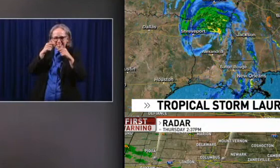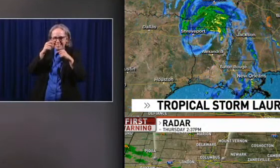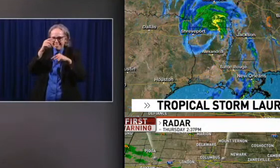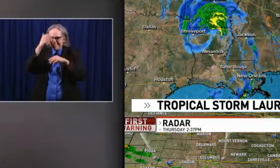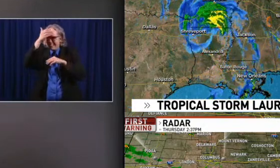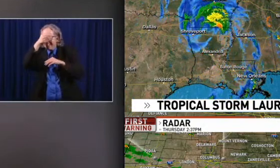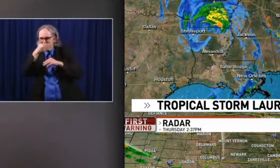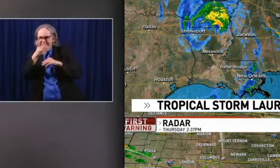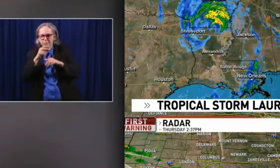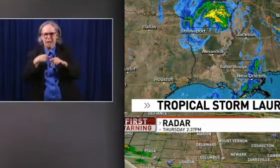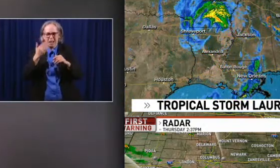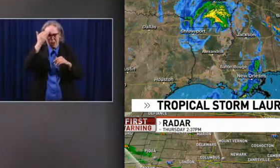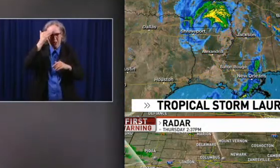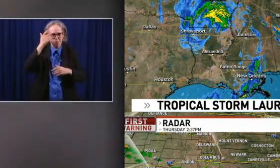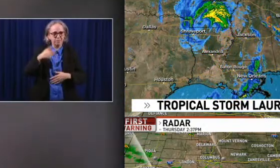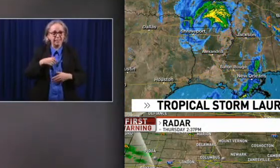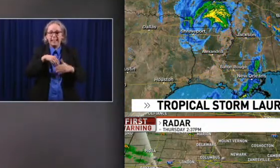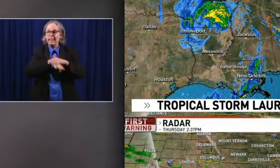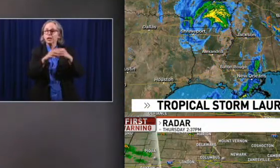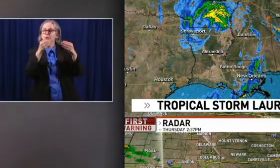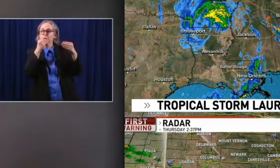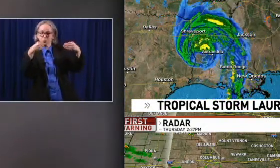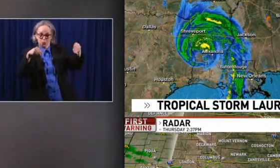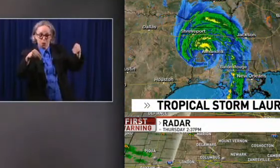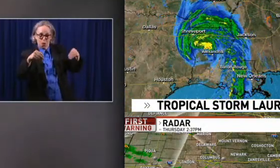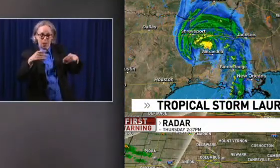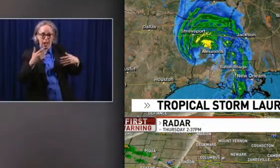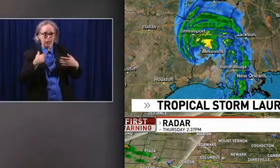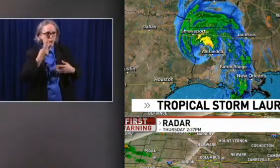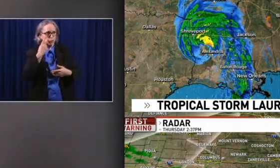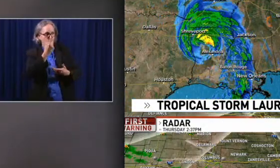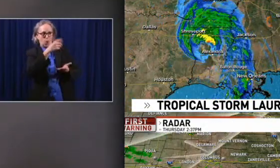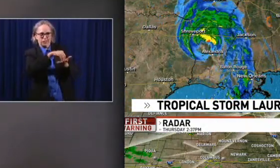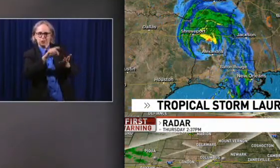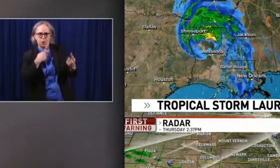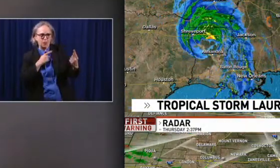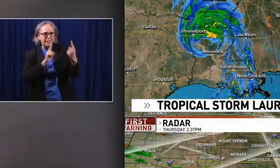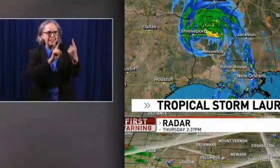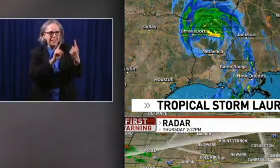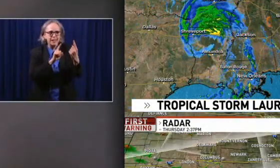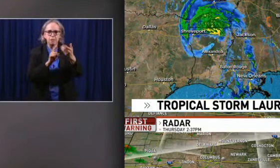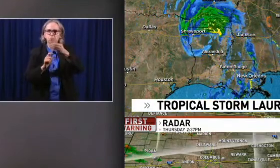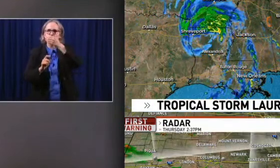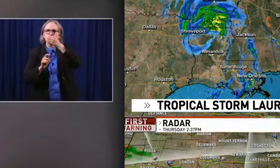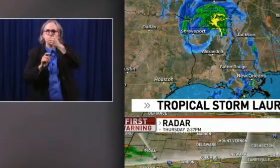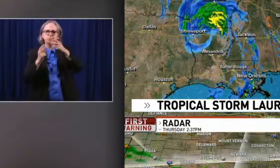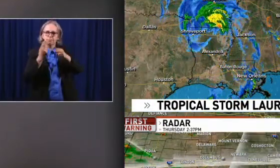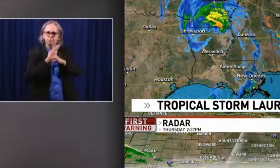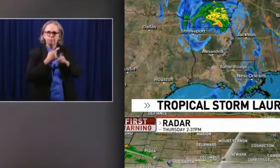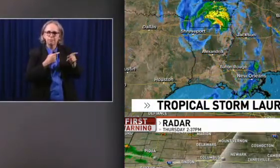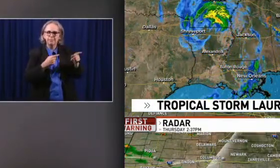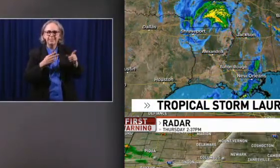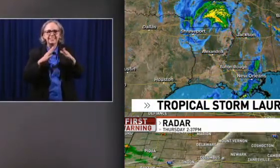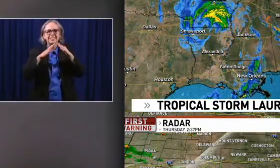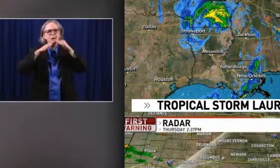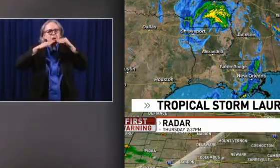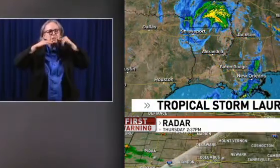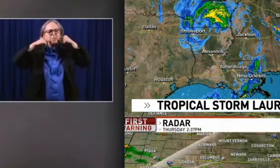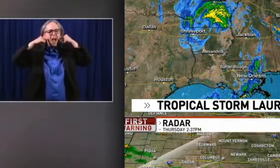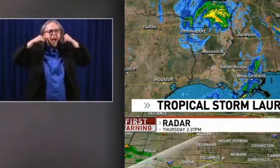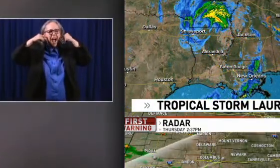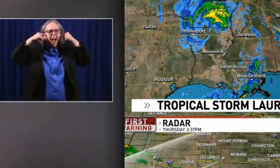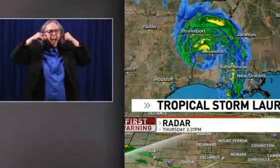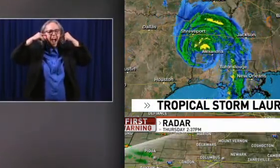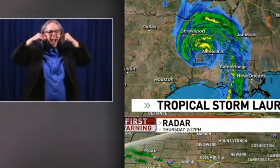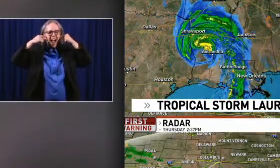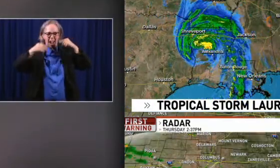grocery store over the weekend, and with his mask, he was beaming. He'd had a great start to the school year, and I